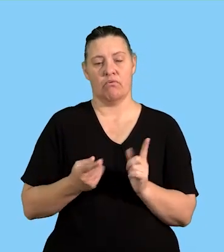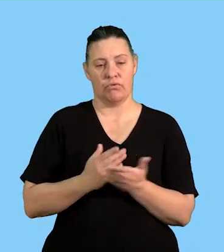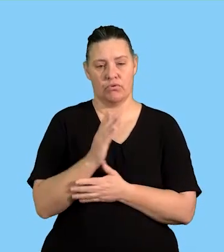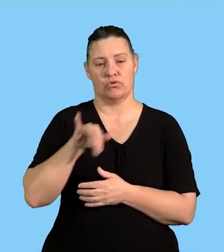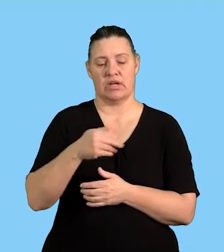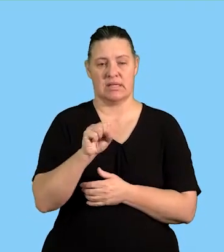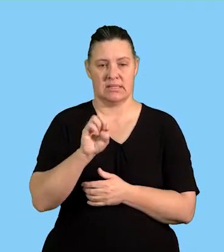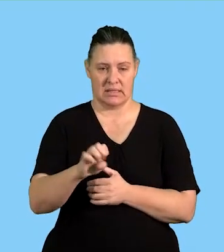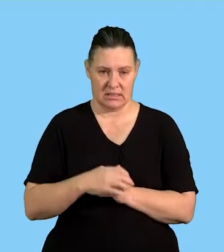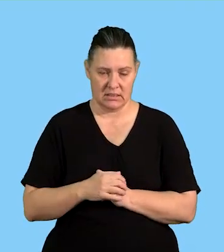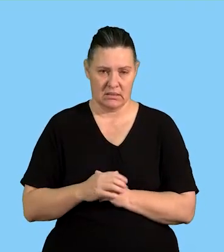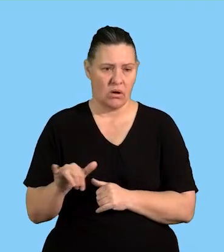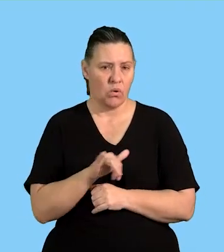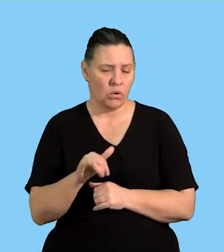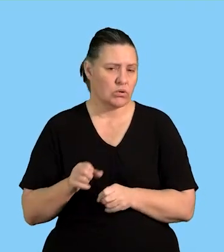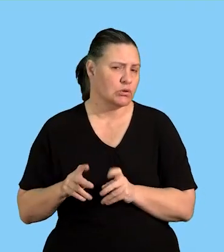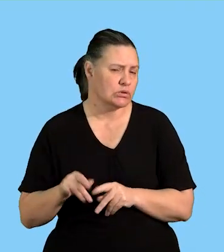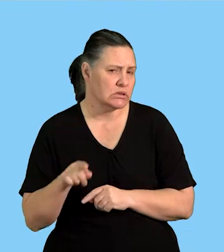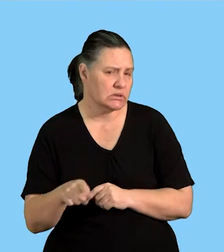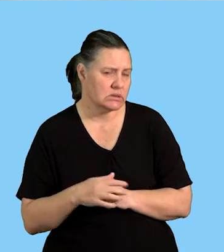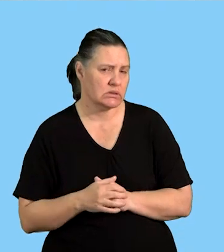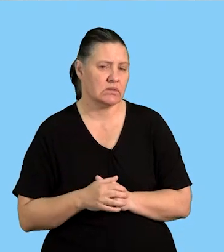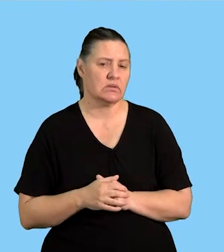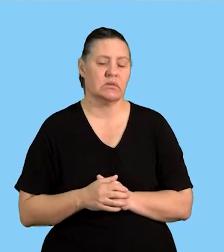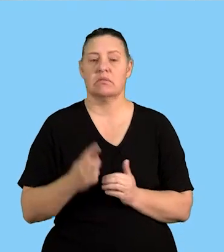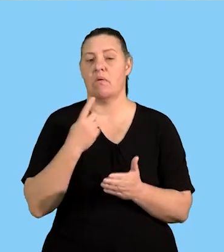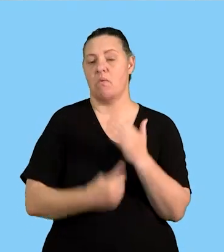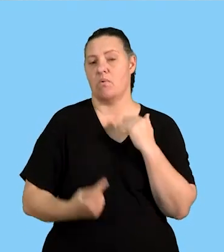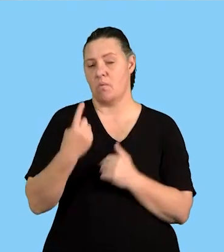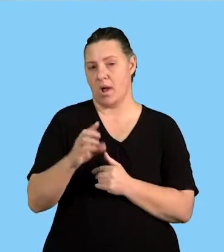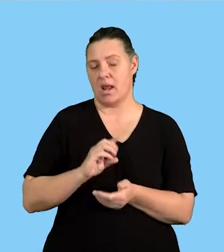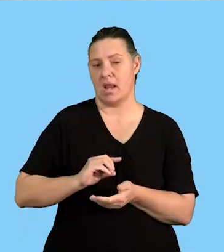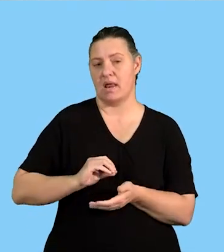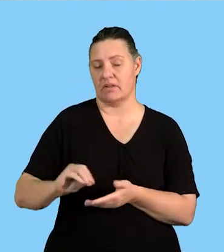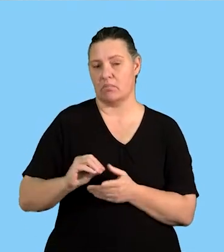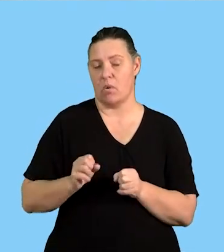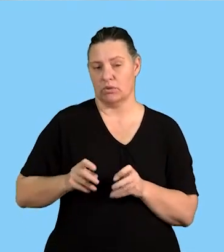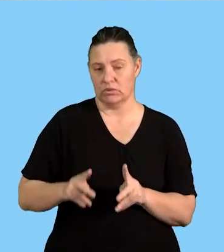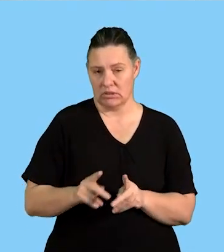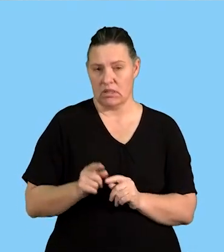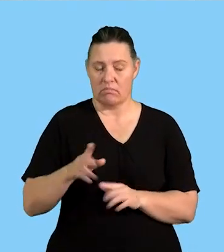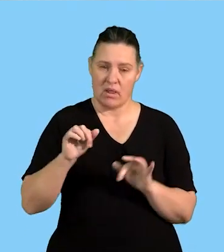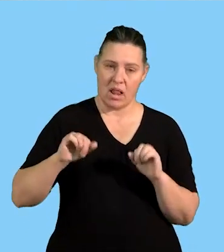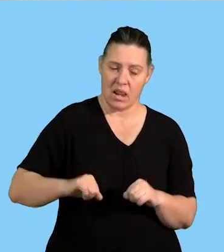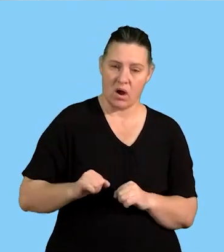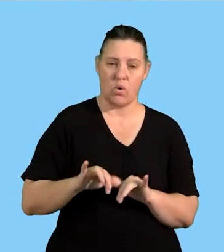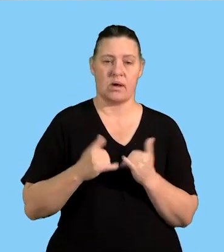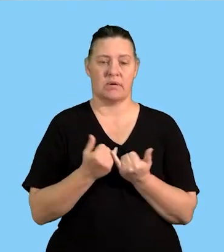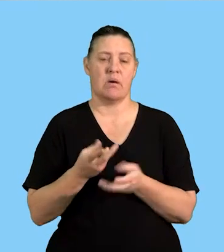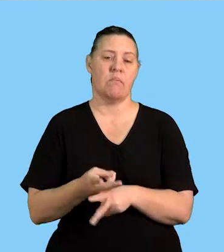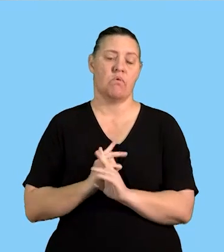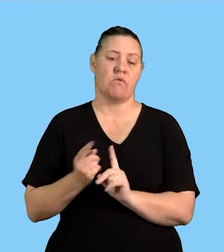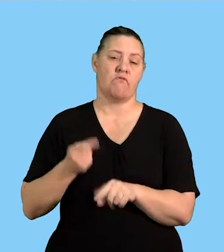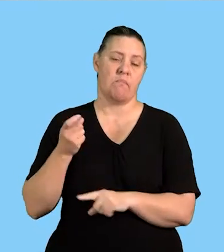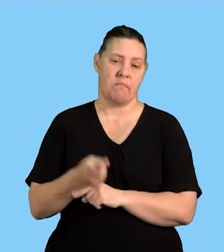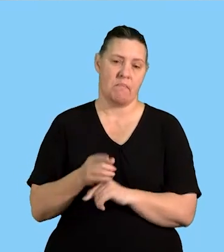JSE. Which investment opportunity is that one? There's only one investment opportunity that would allow a company to borrow money